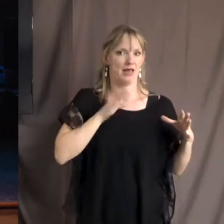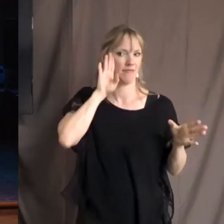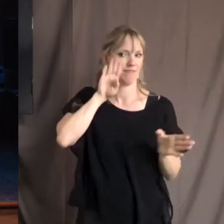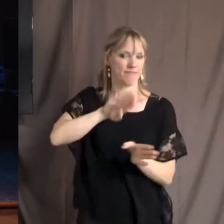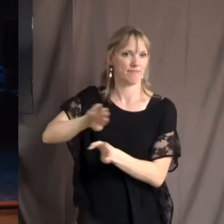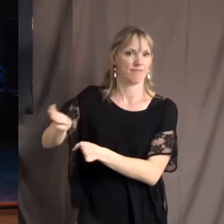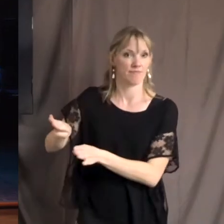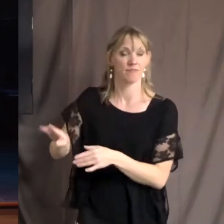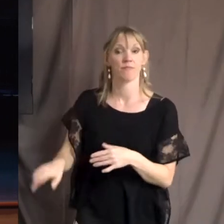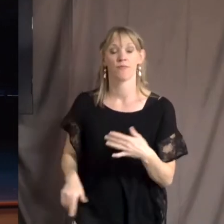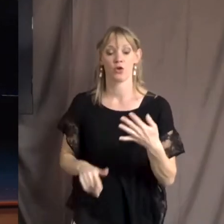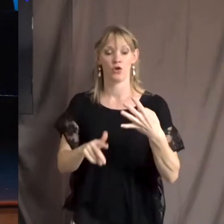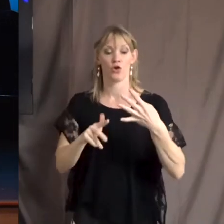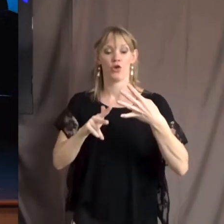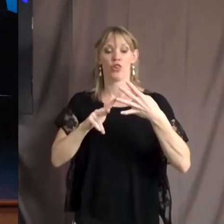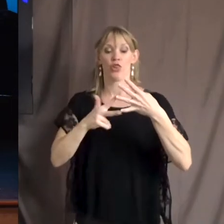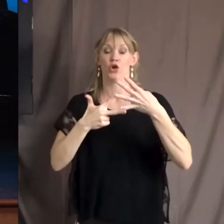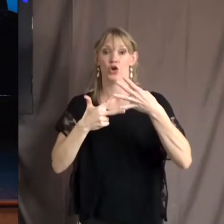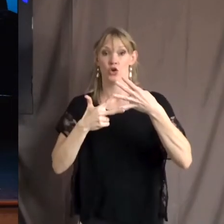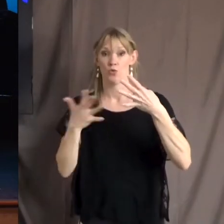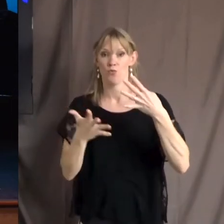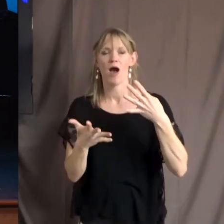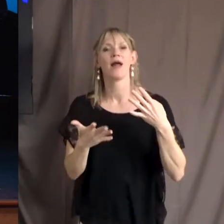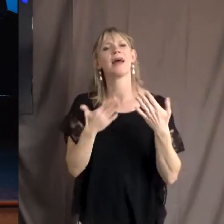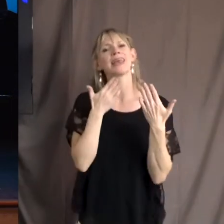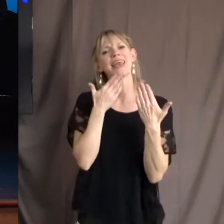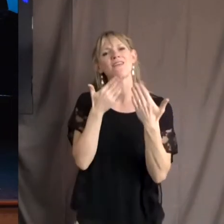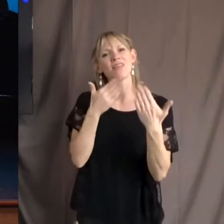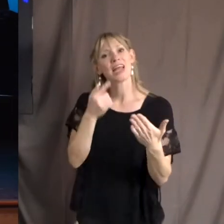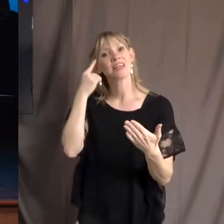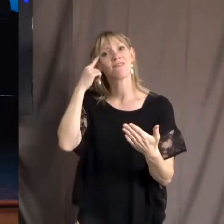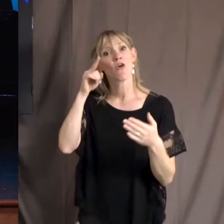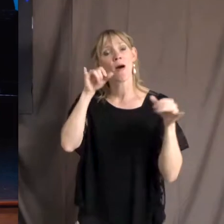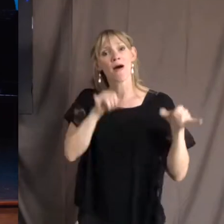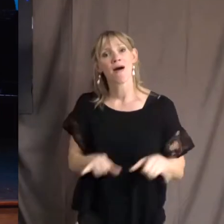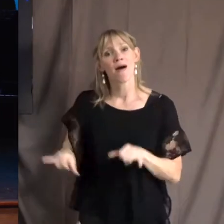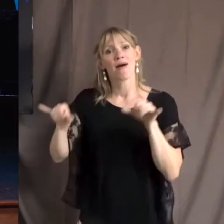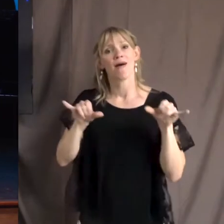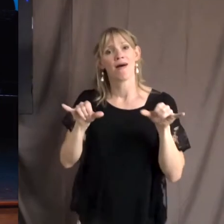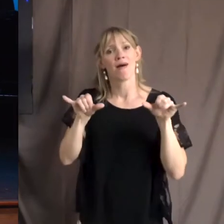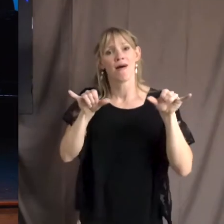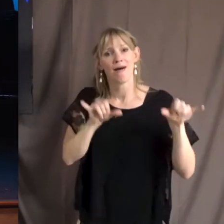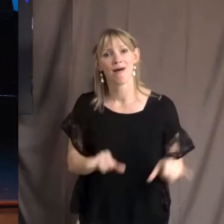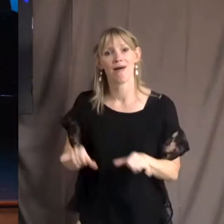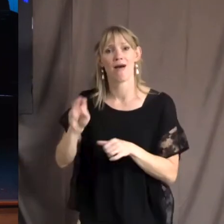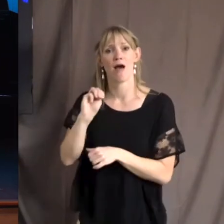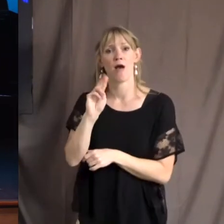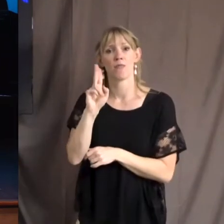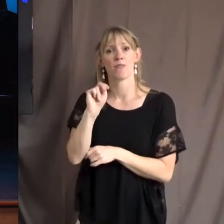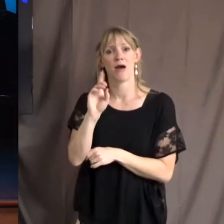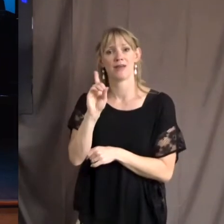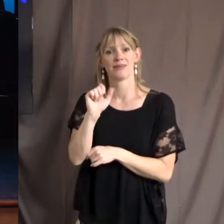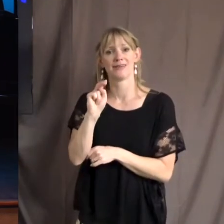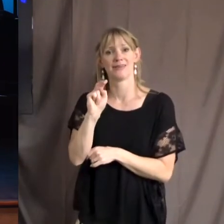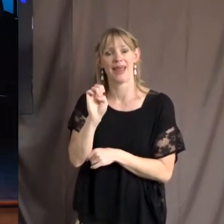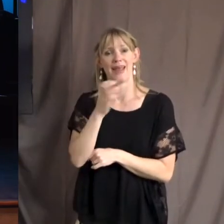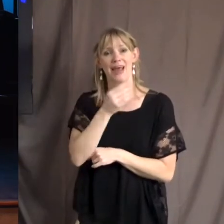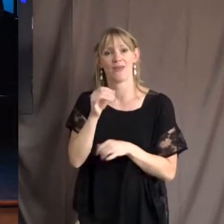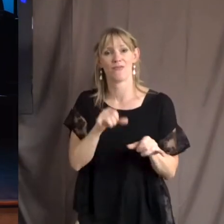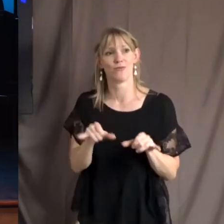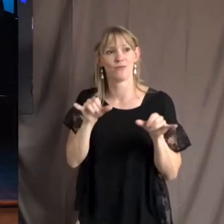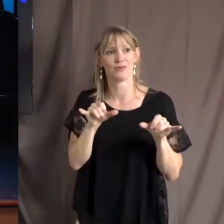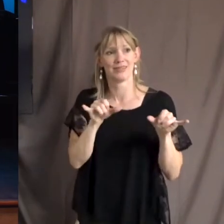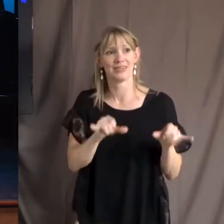third grata action is to give thanks for the mundane and the routine. I teach people in abundance classes to